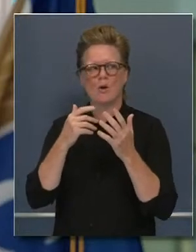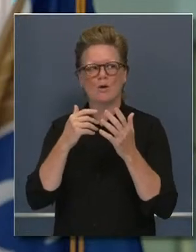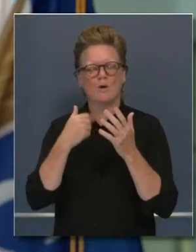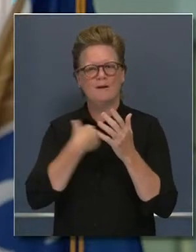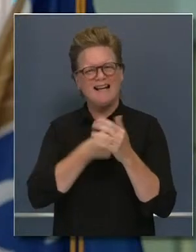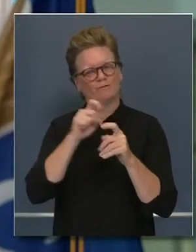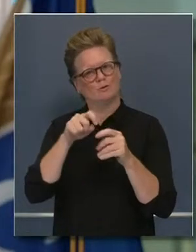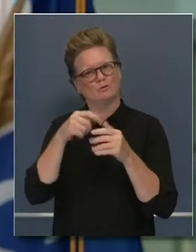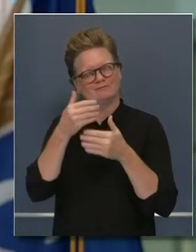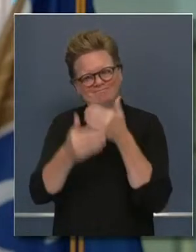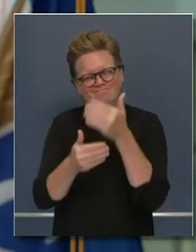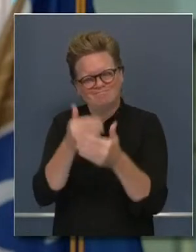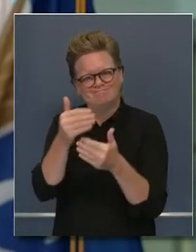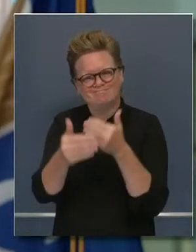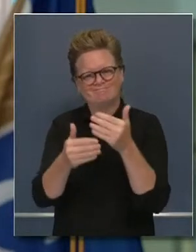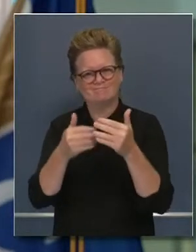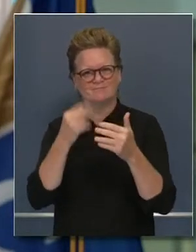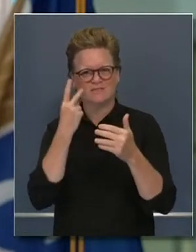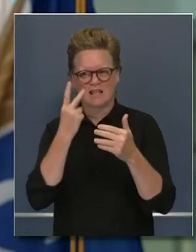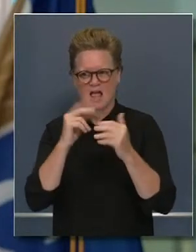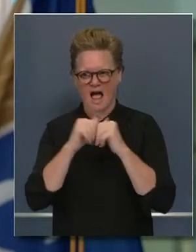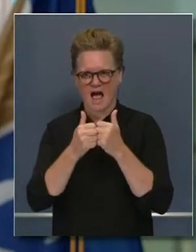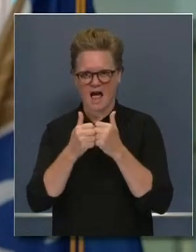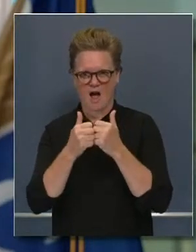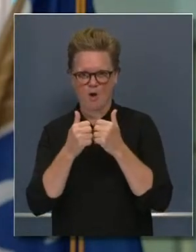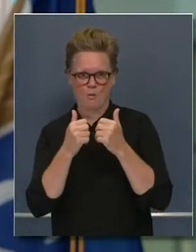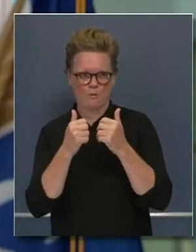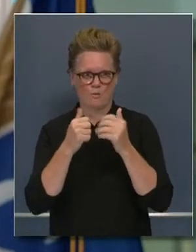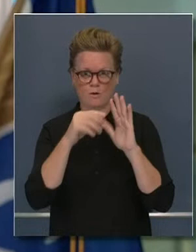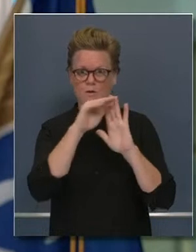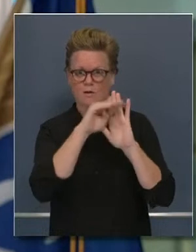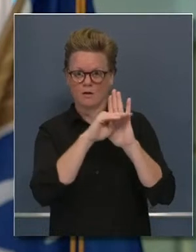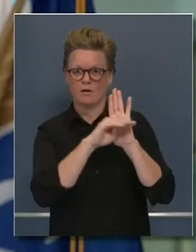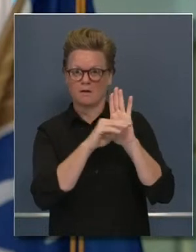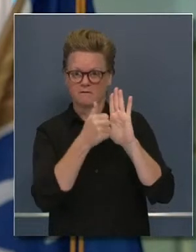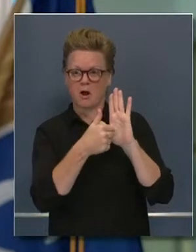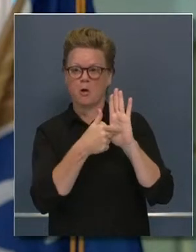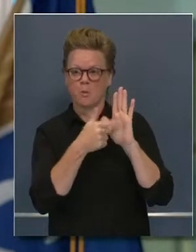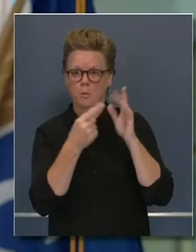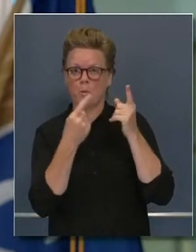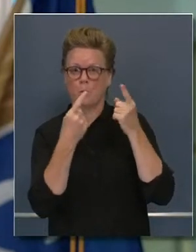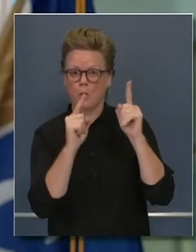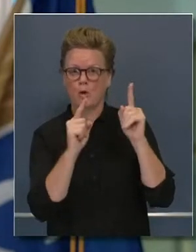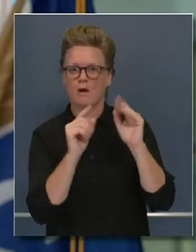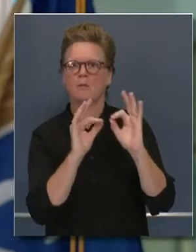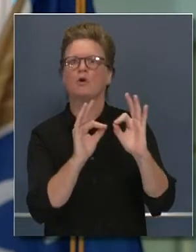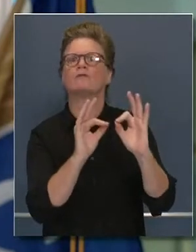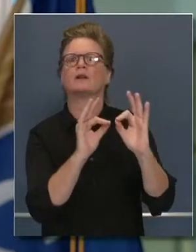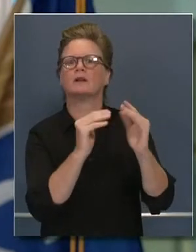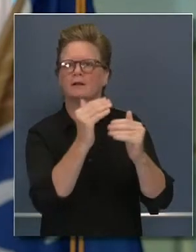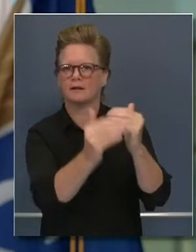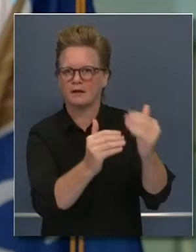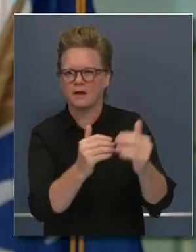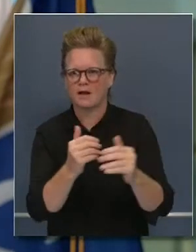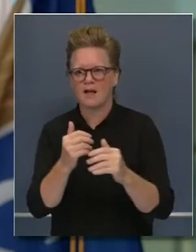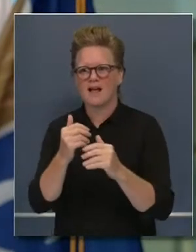same space, getting closer to concluding when and how to safely reopen those